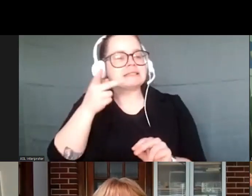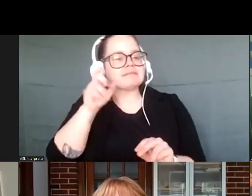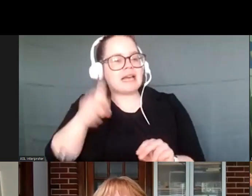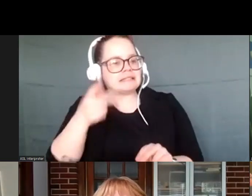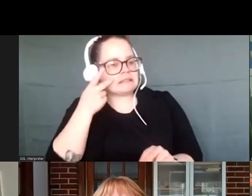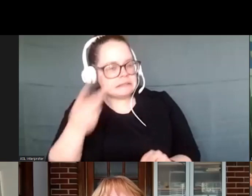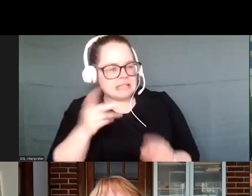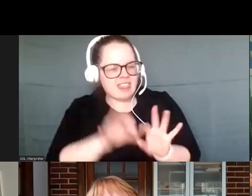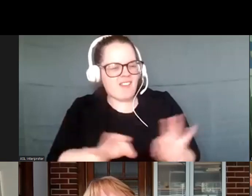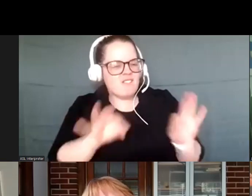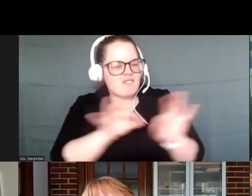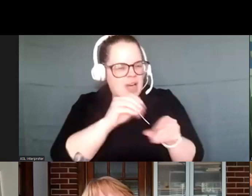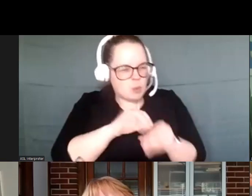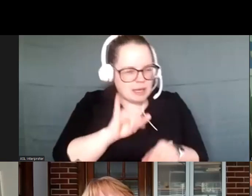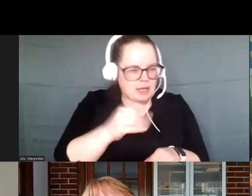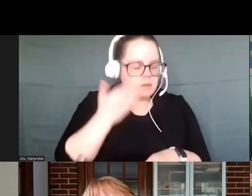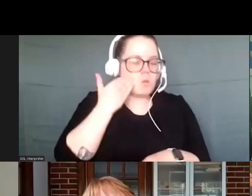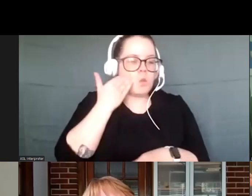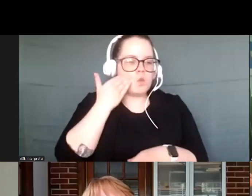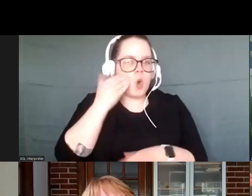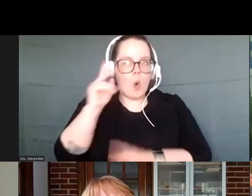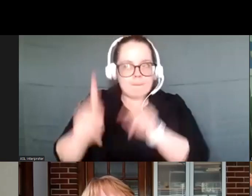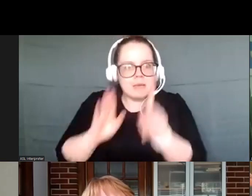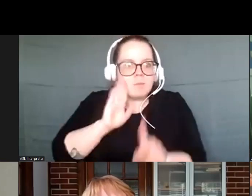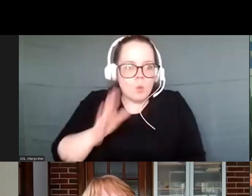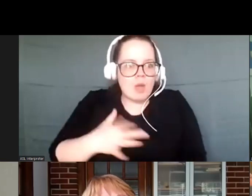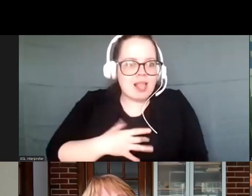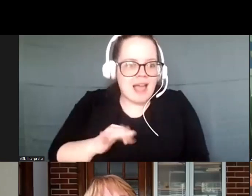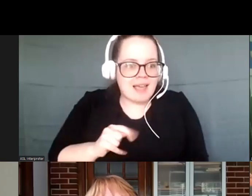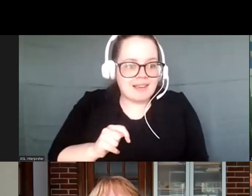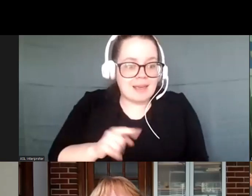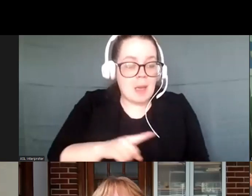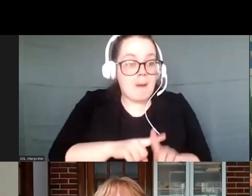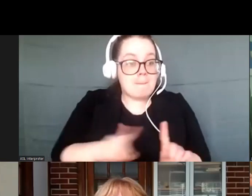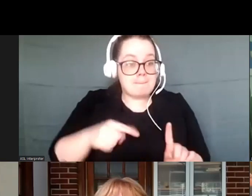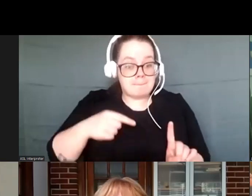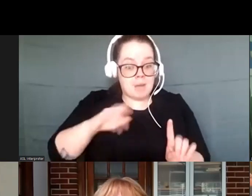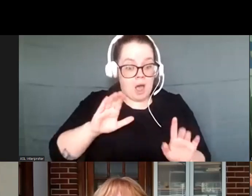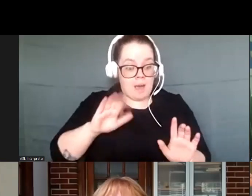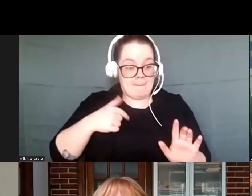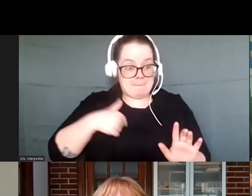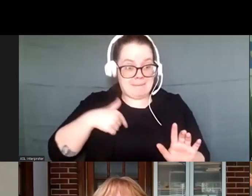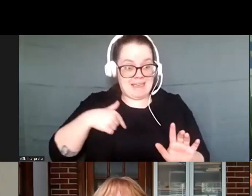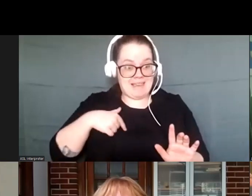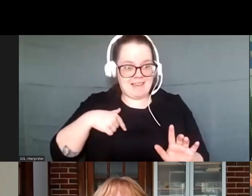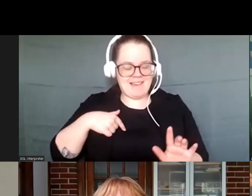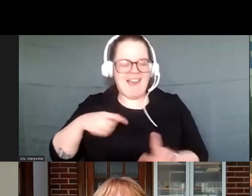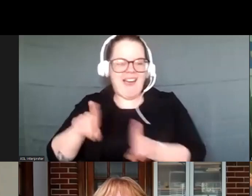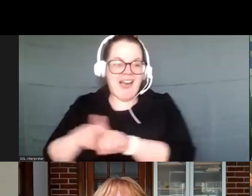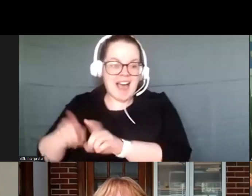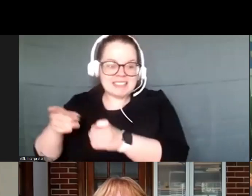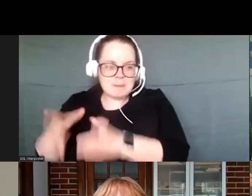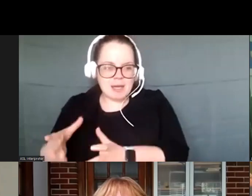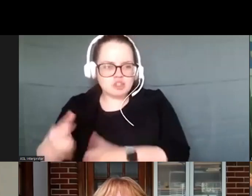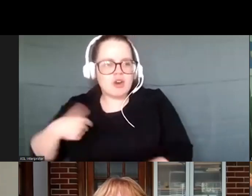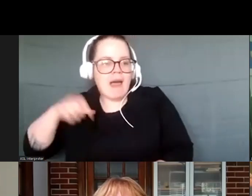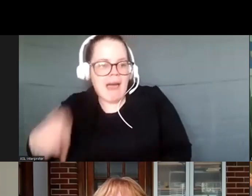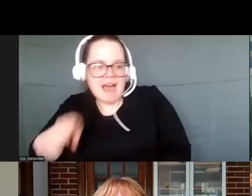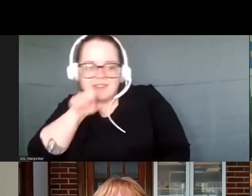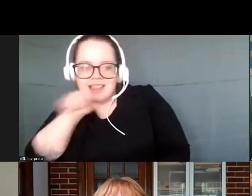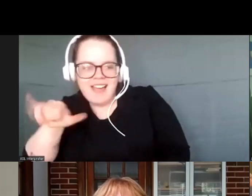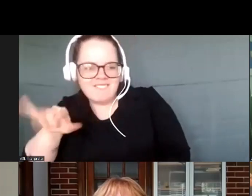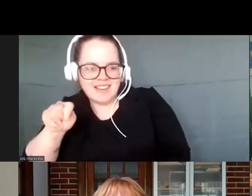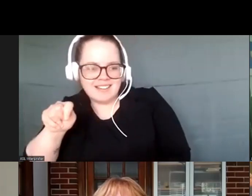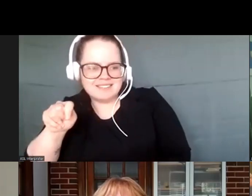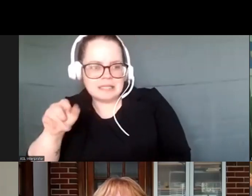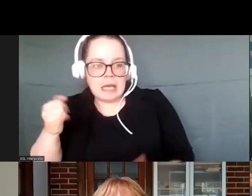it. As a manager, I have to love it because if I don't, I can't think of the